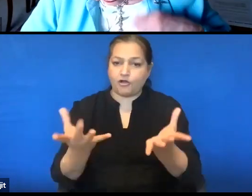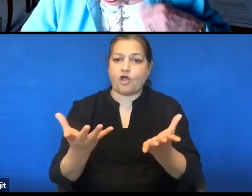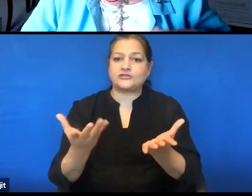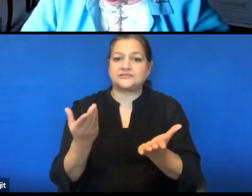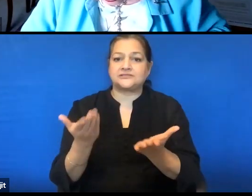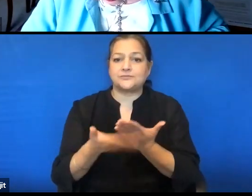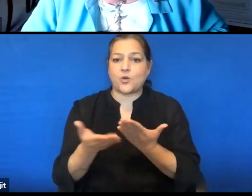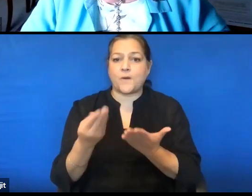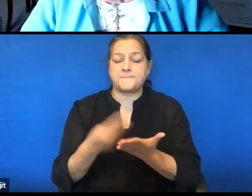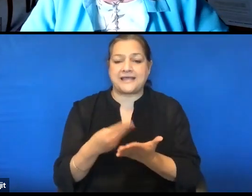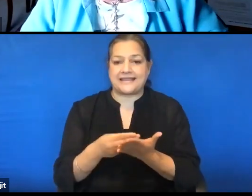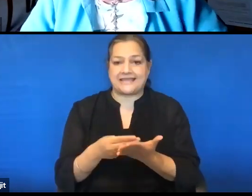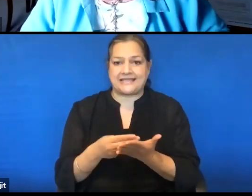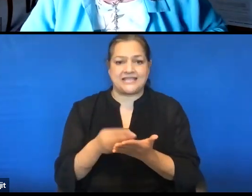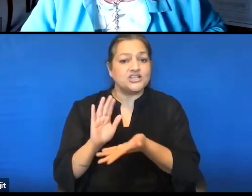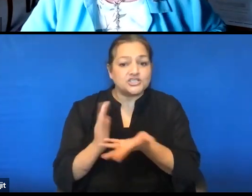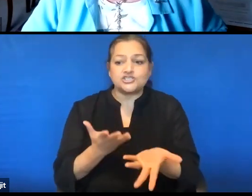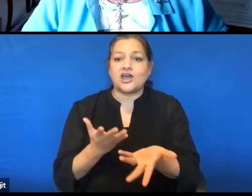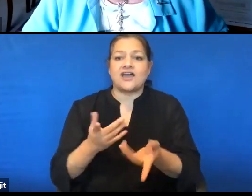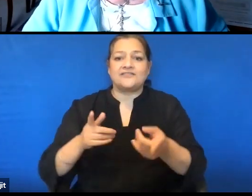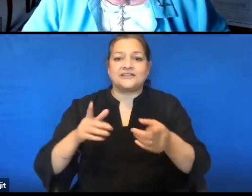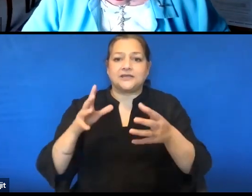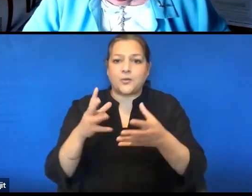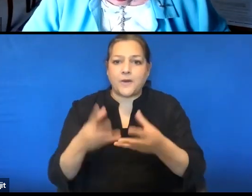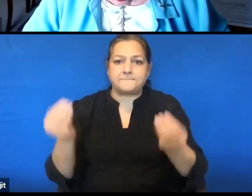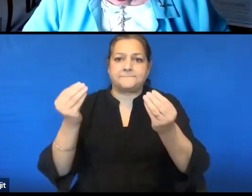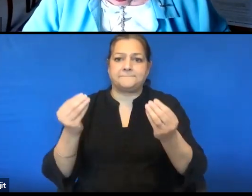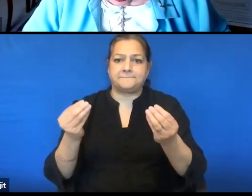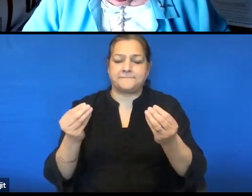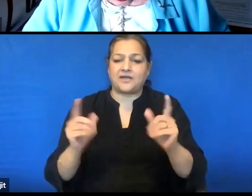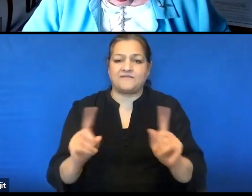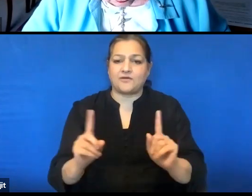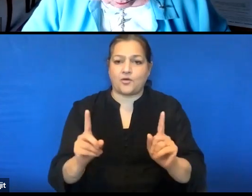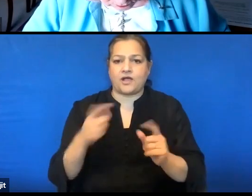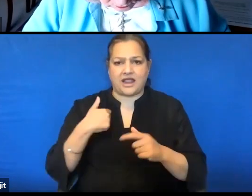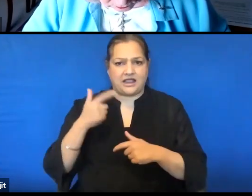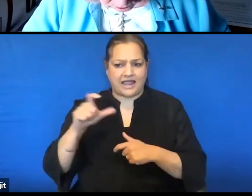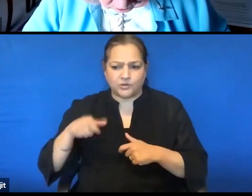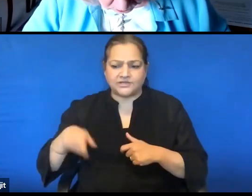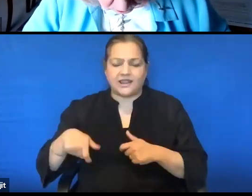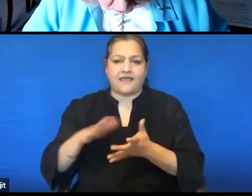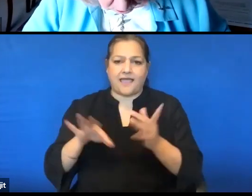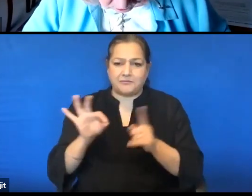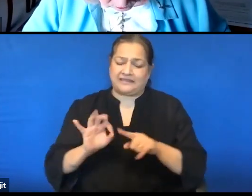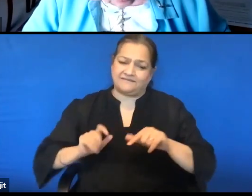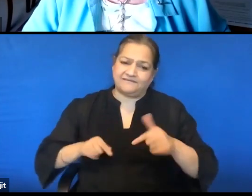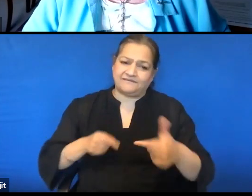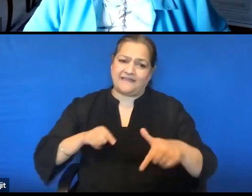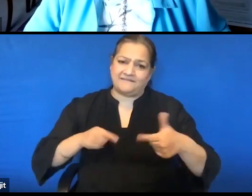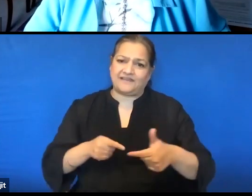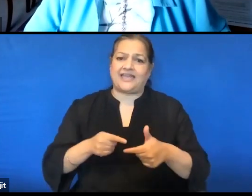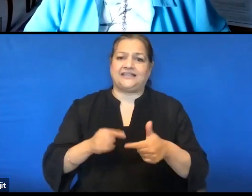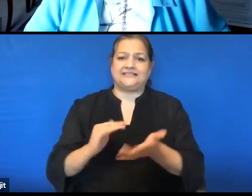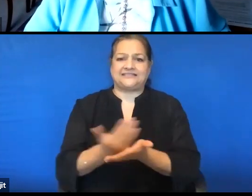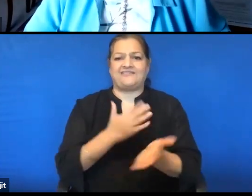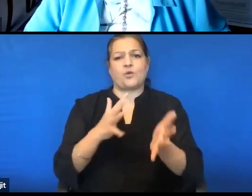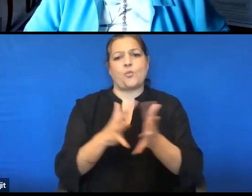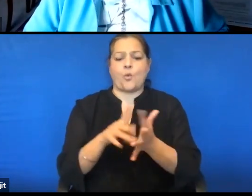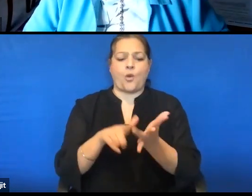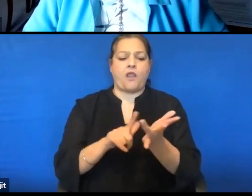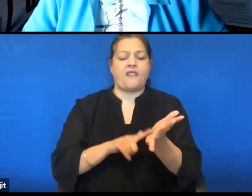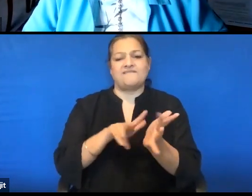been a year that I wasn't a parliamentary candidate or as an MP that I haven't had to have a fight to save Wolvercote Young People's Club, for